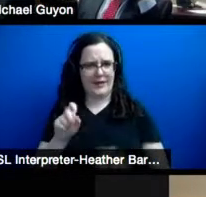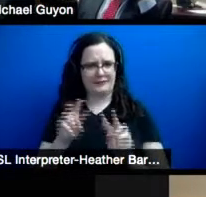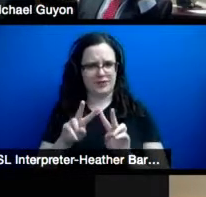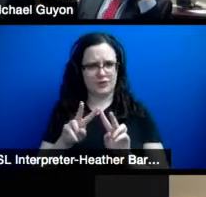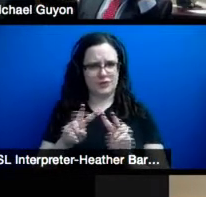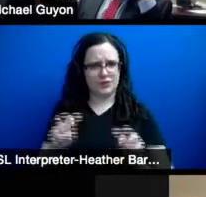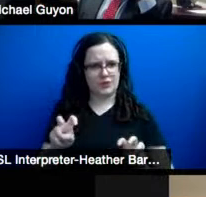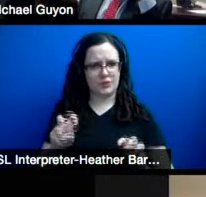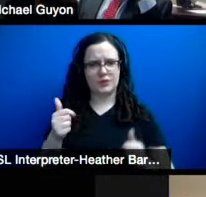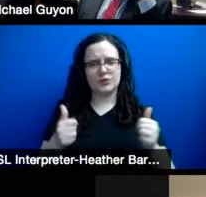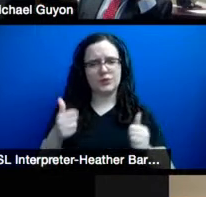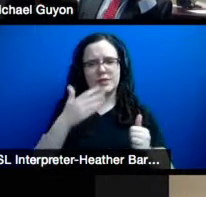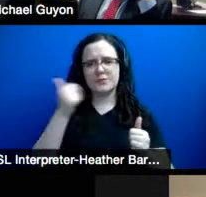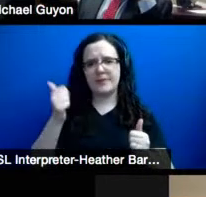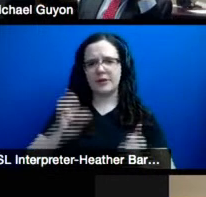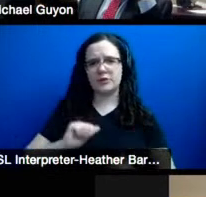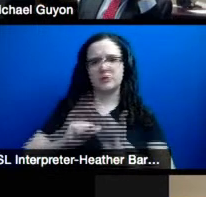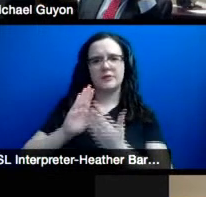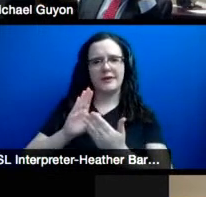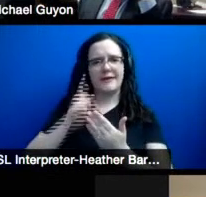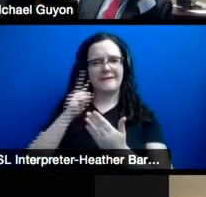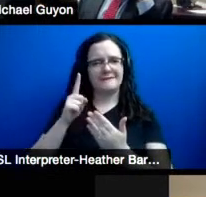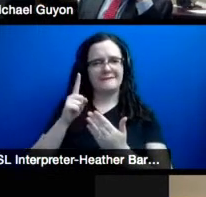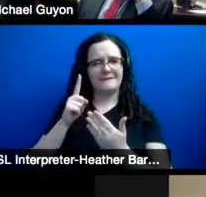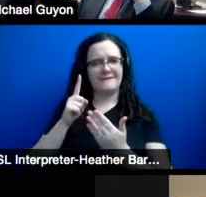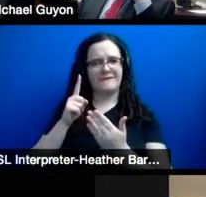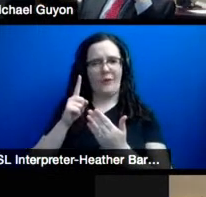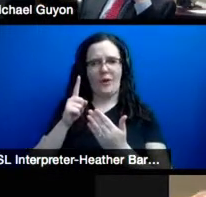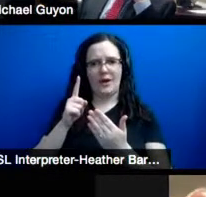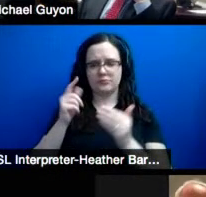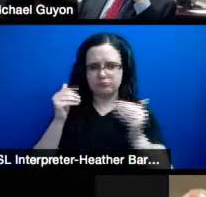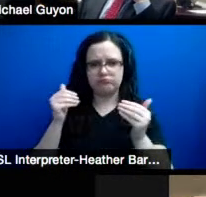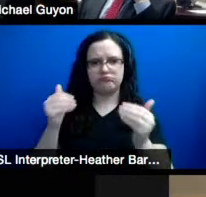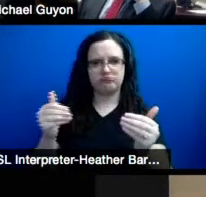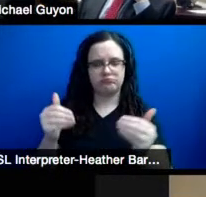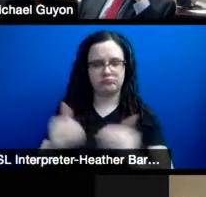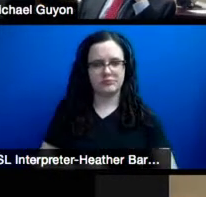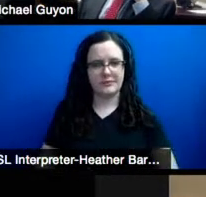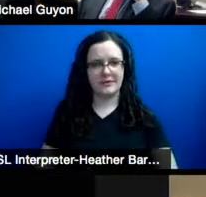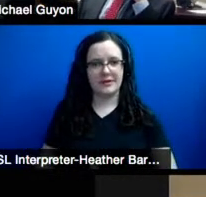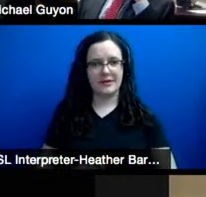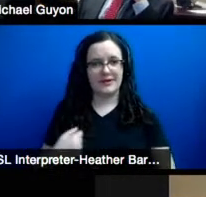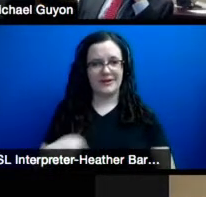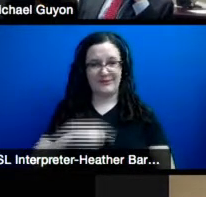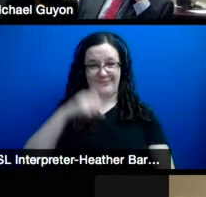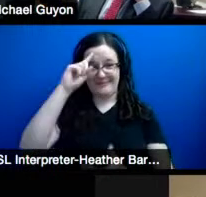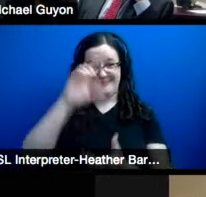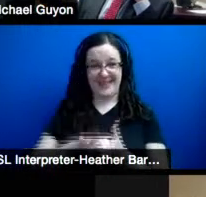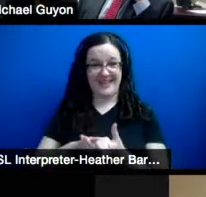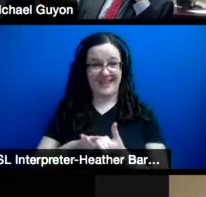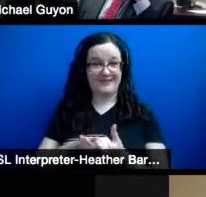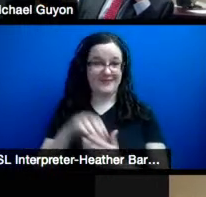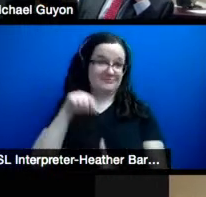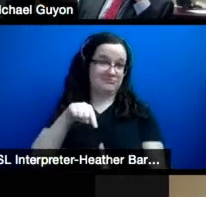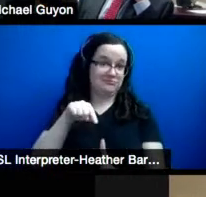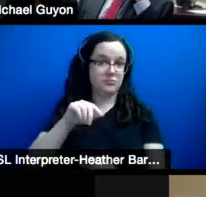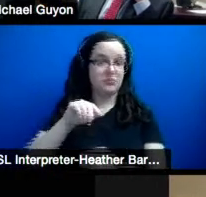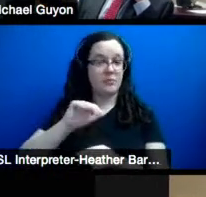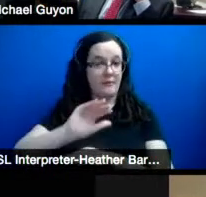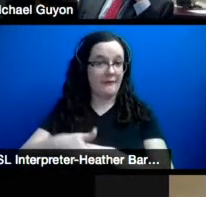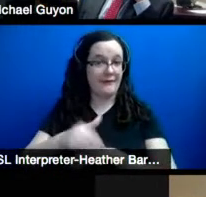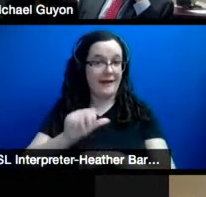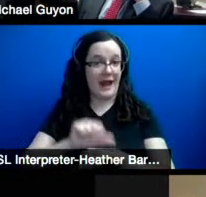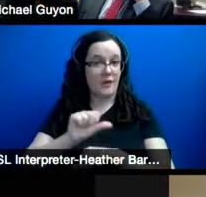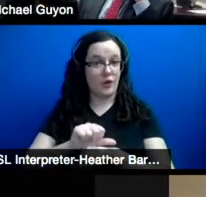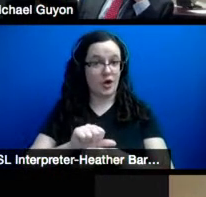be the better approach for getting through this intersection. We do believe it is night work. Whether or not that's going to be an issue in